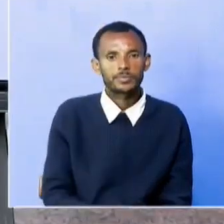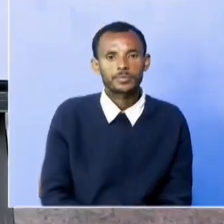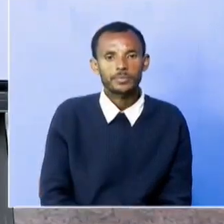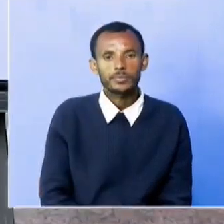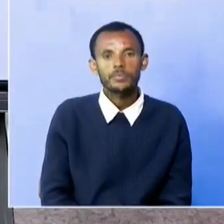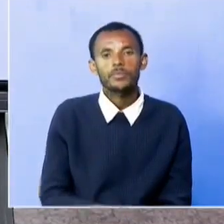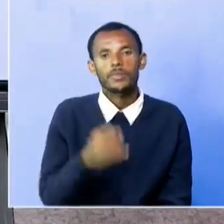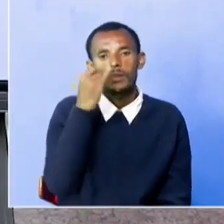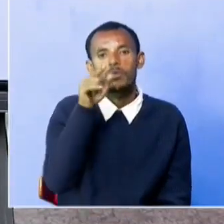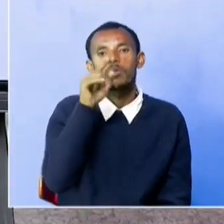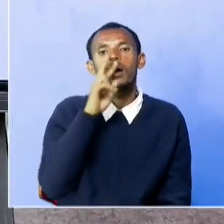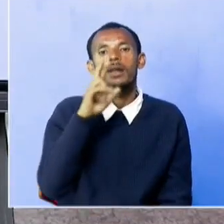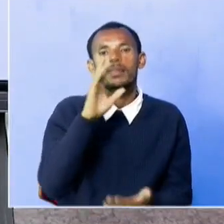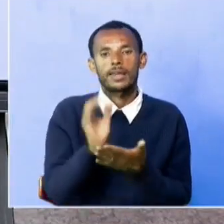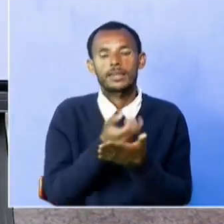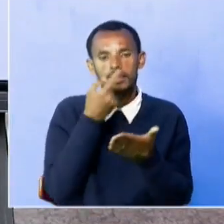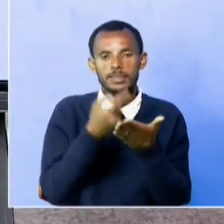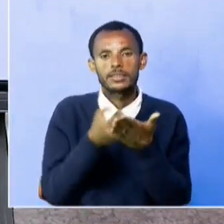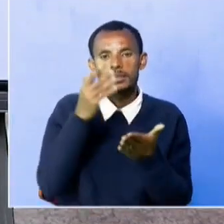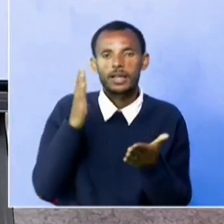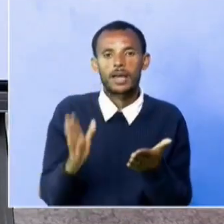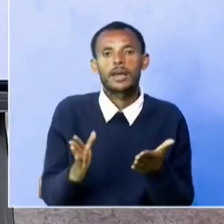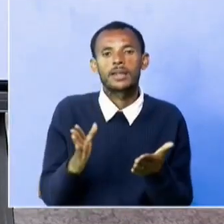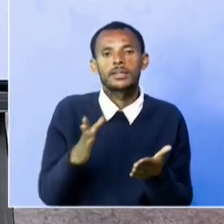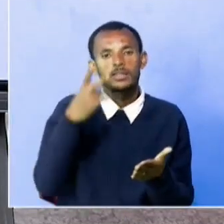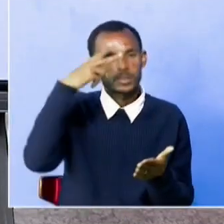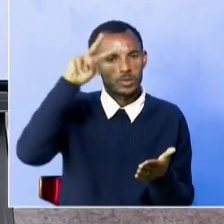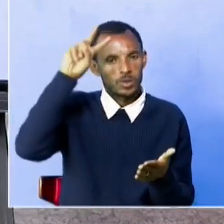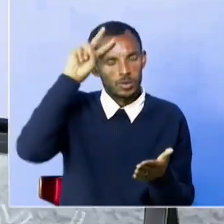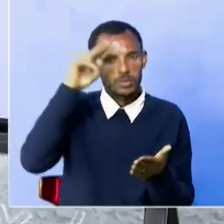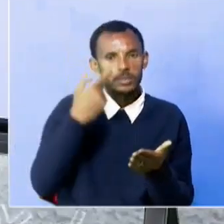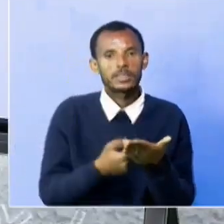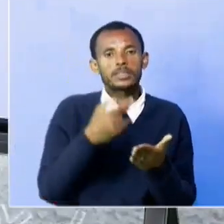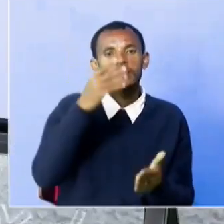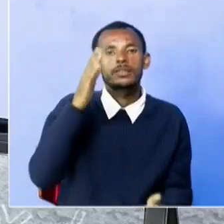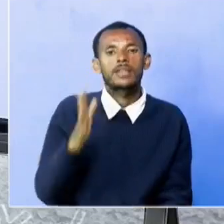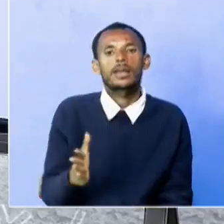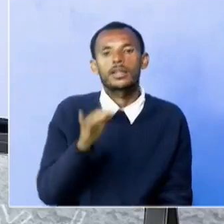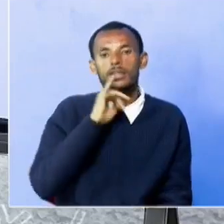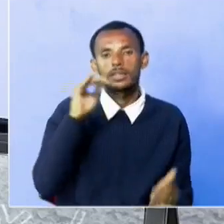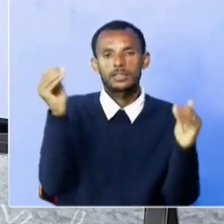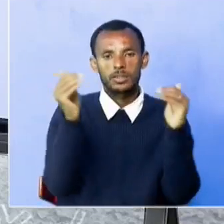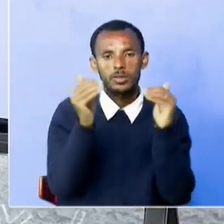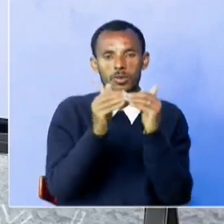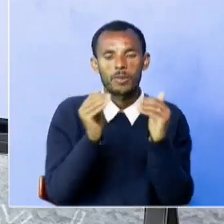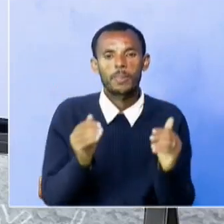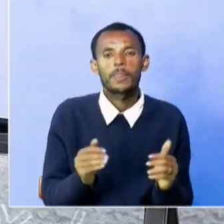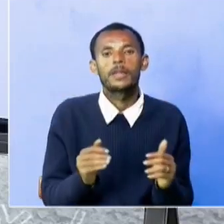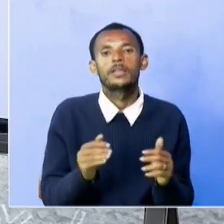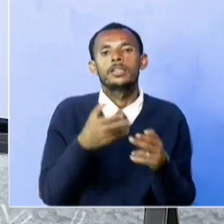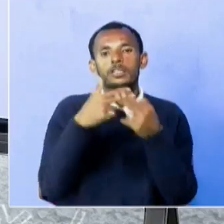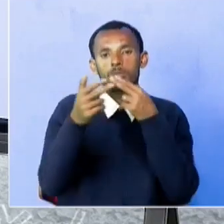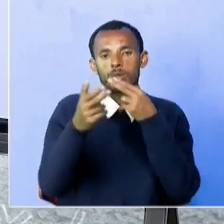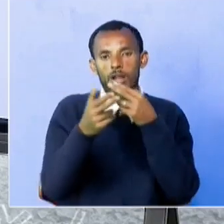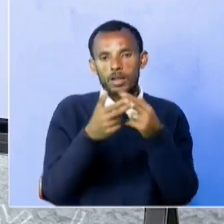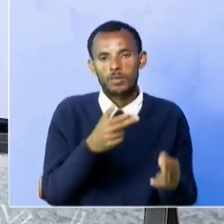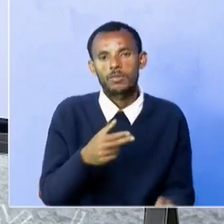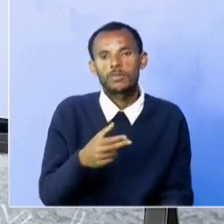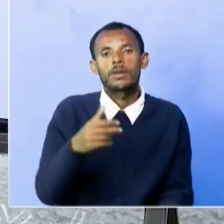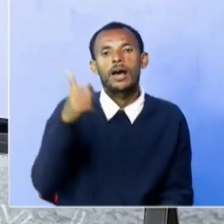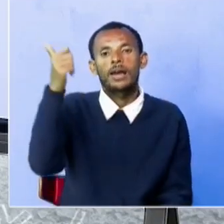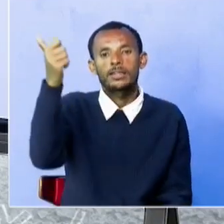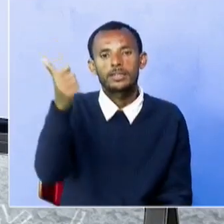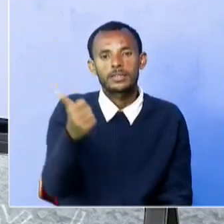if you are taking this side, the square of this side is equal to the product of the